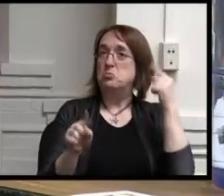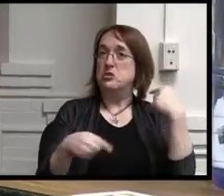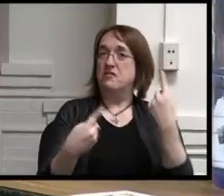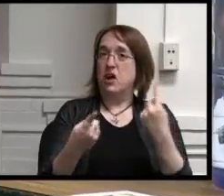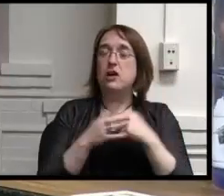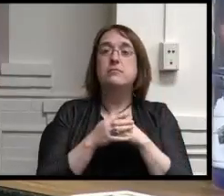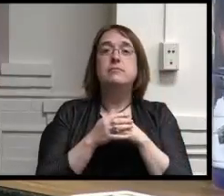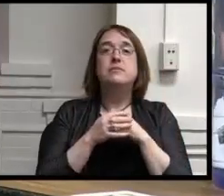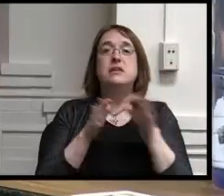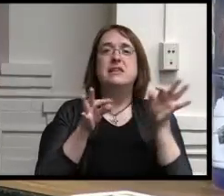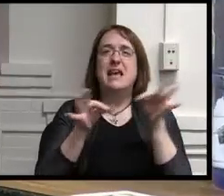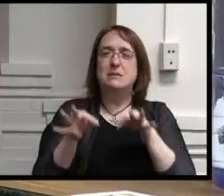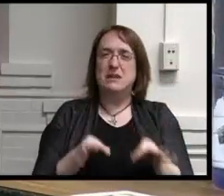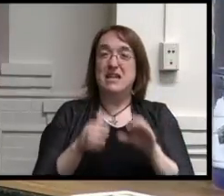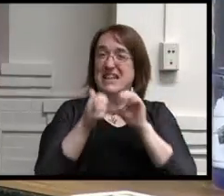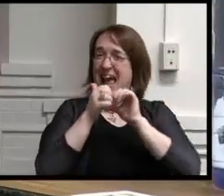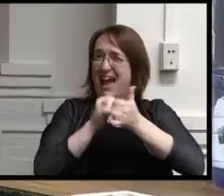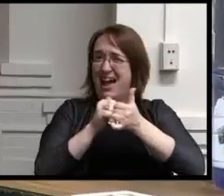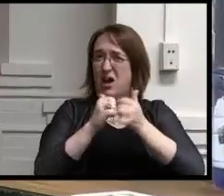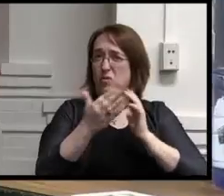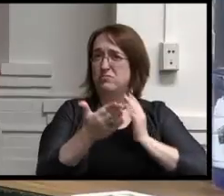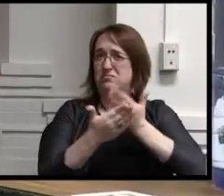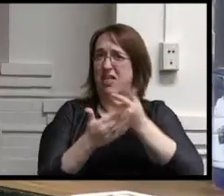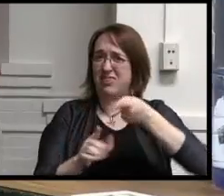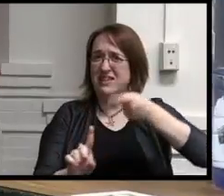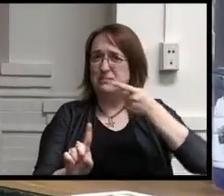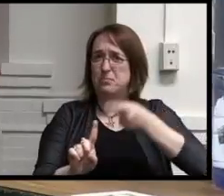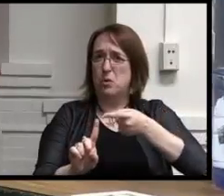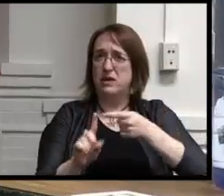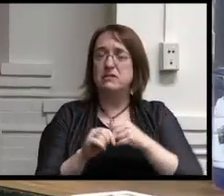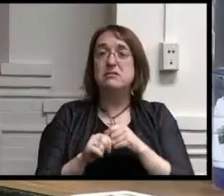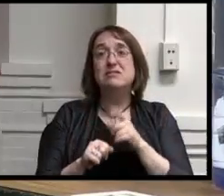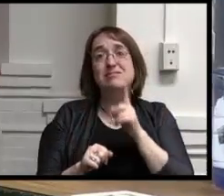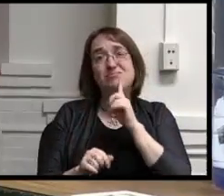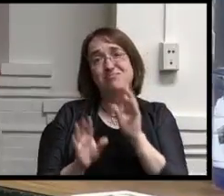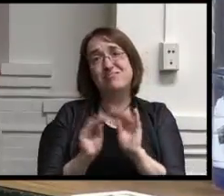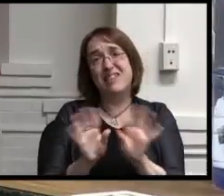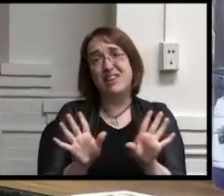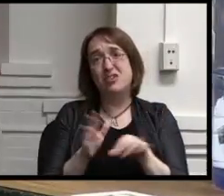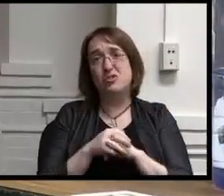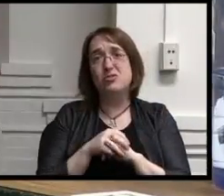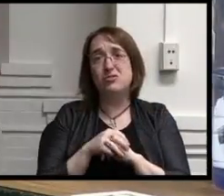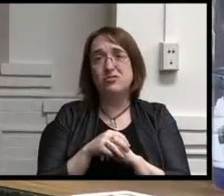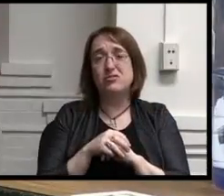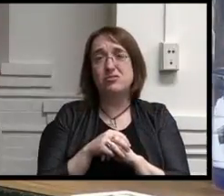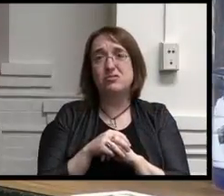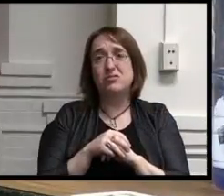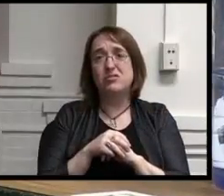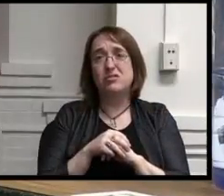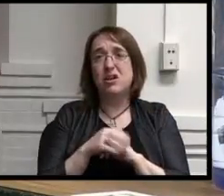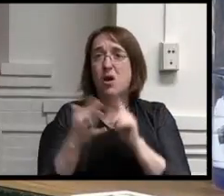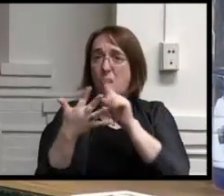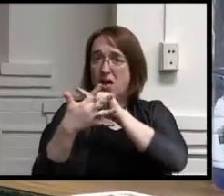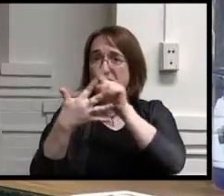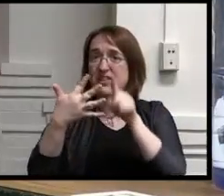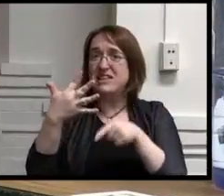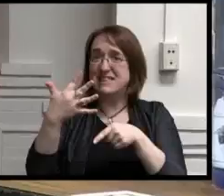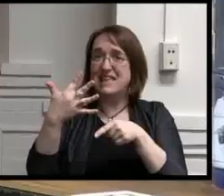the explanation of how we got here now is clear, and all of these